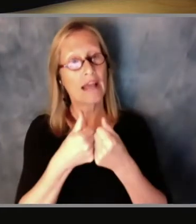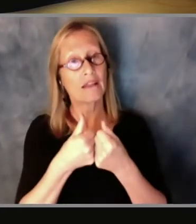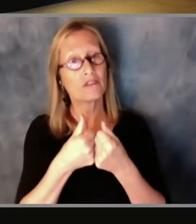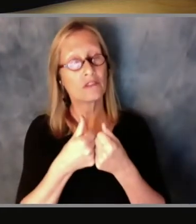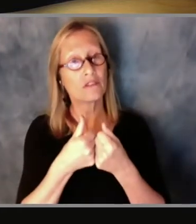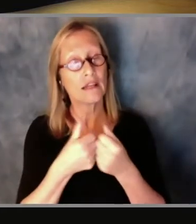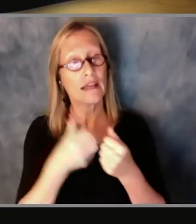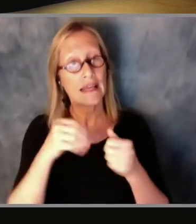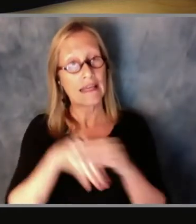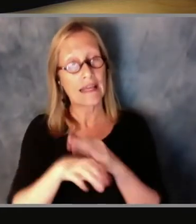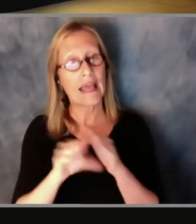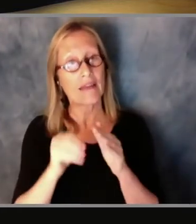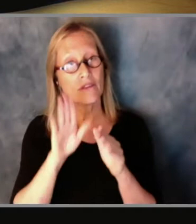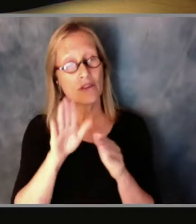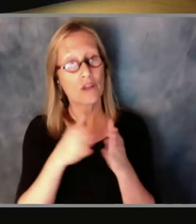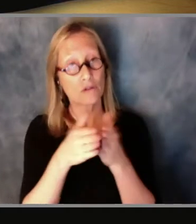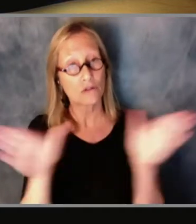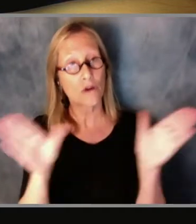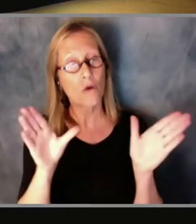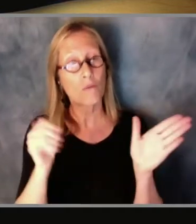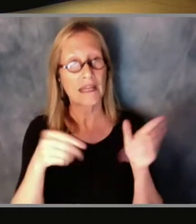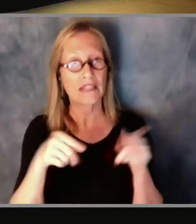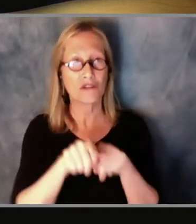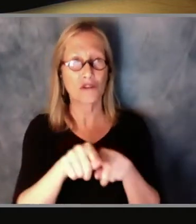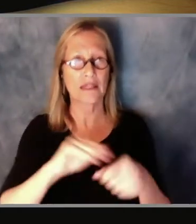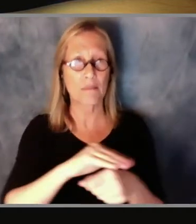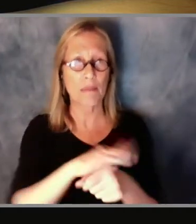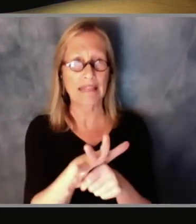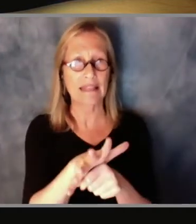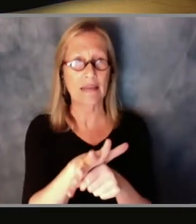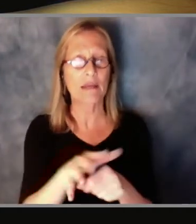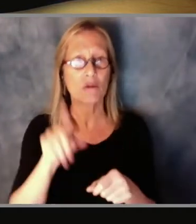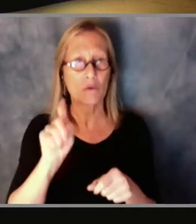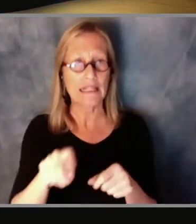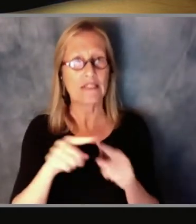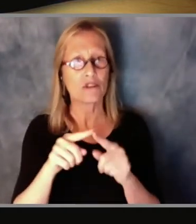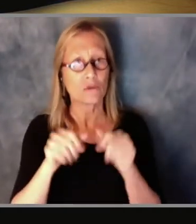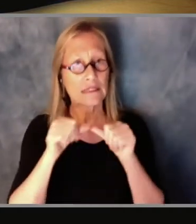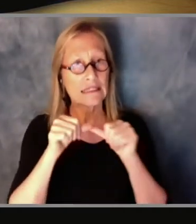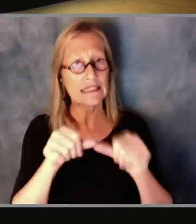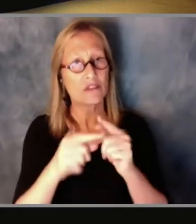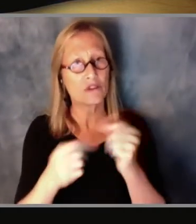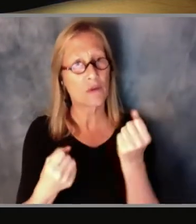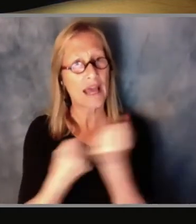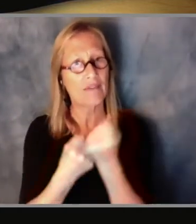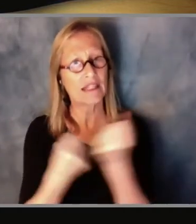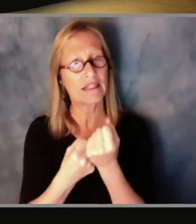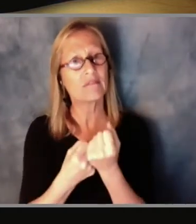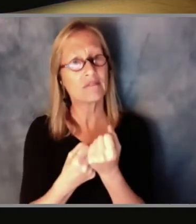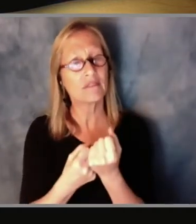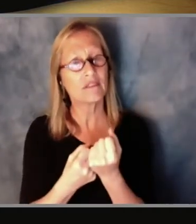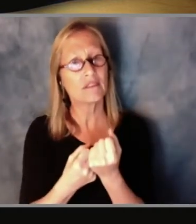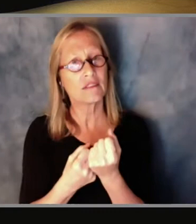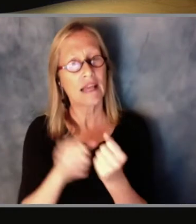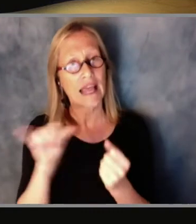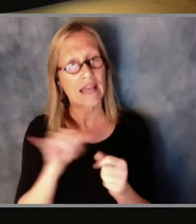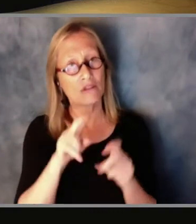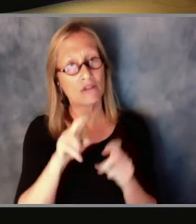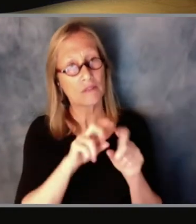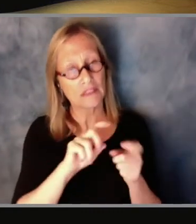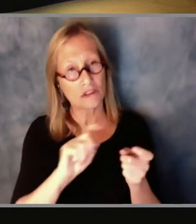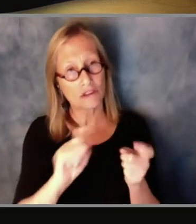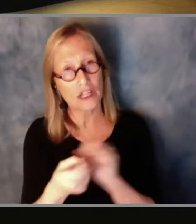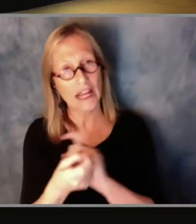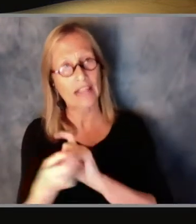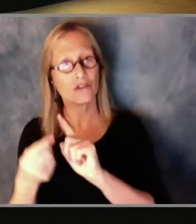COVID pandemic, I'd like to continue to advocate that as we transition to virtual learning,